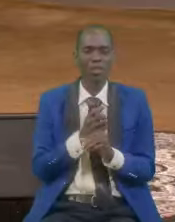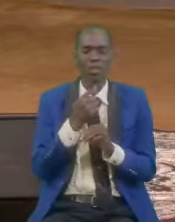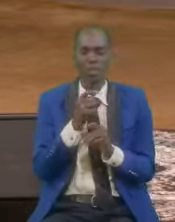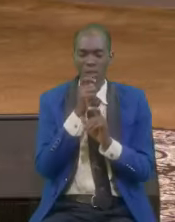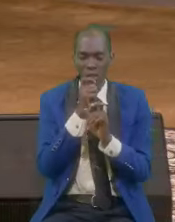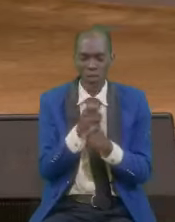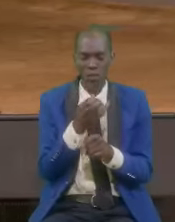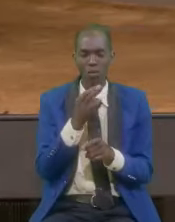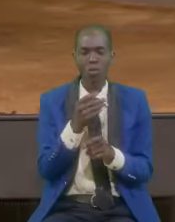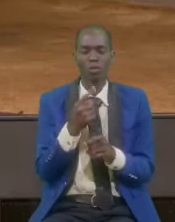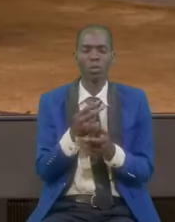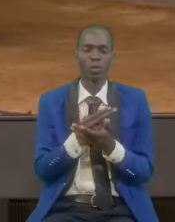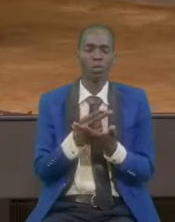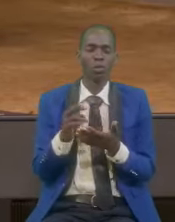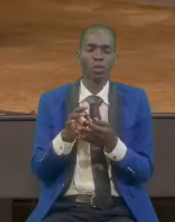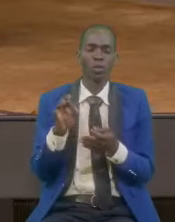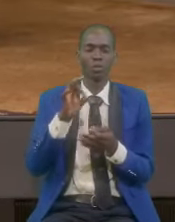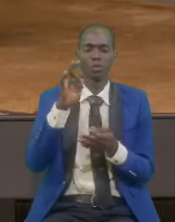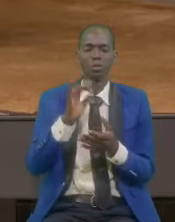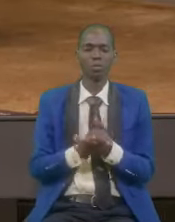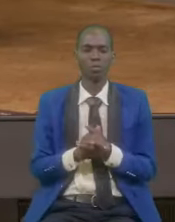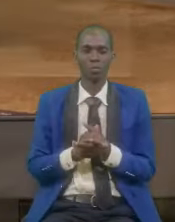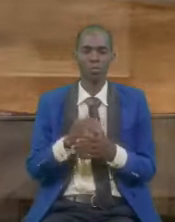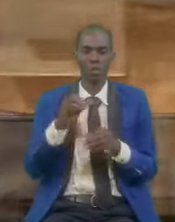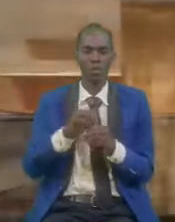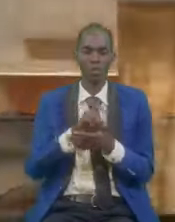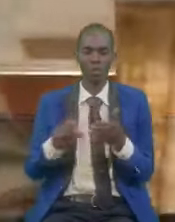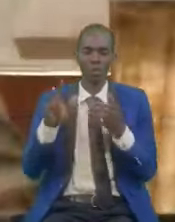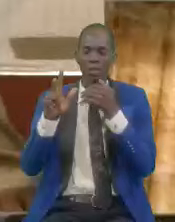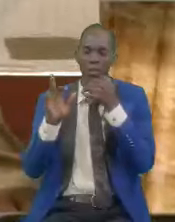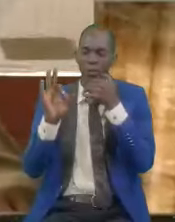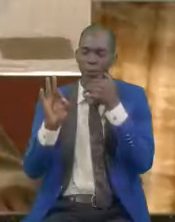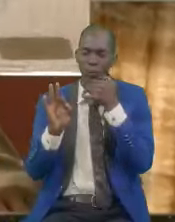gift of the Holy Ghost. Verse 39.